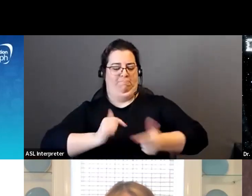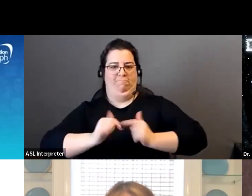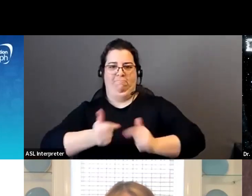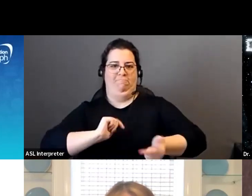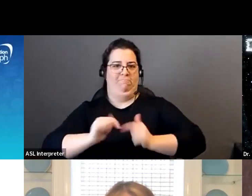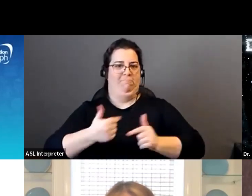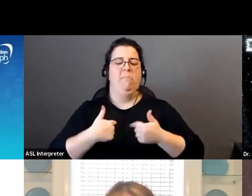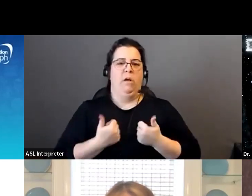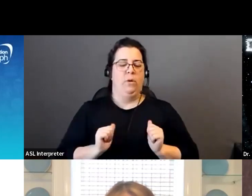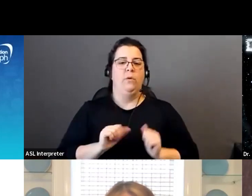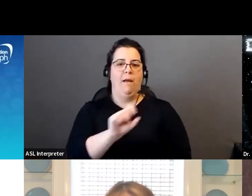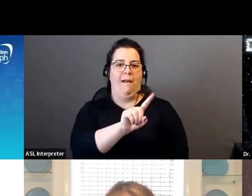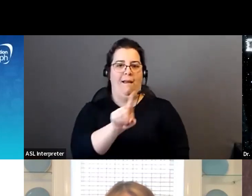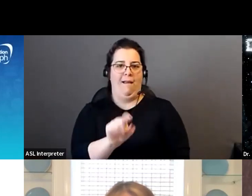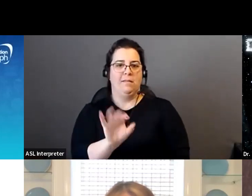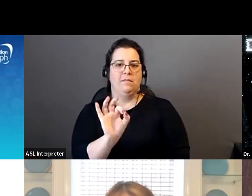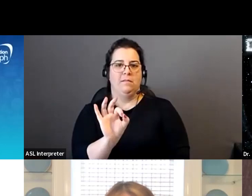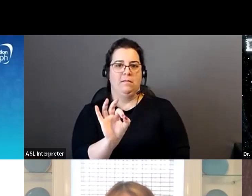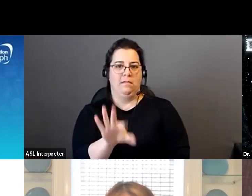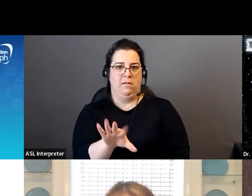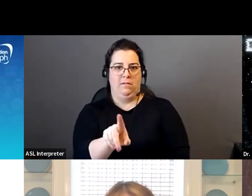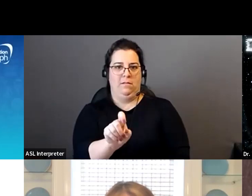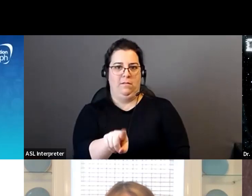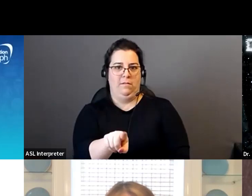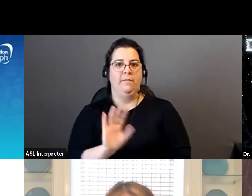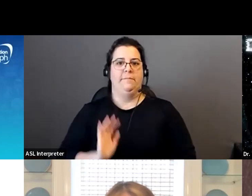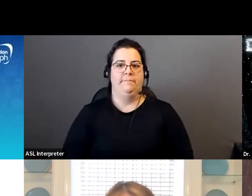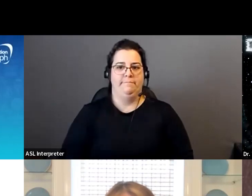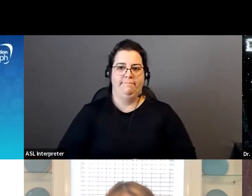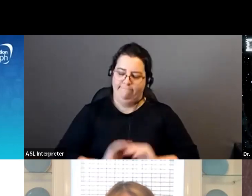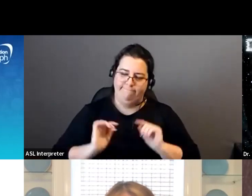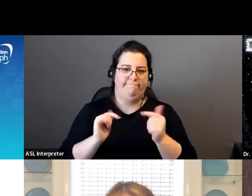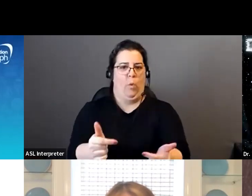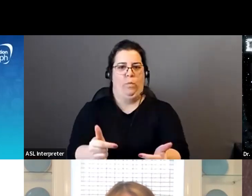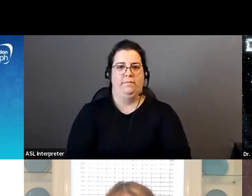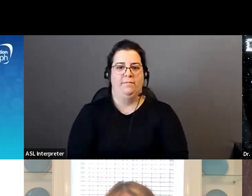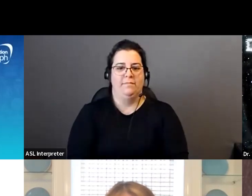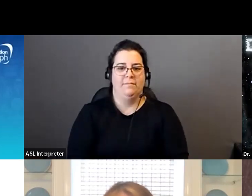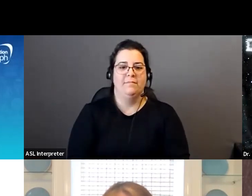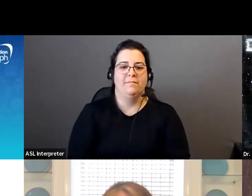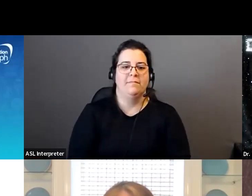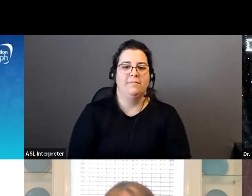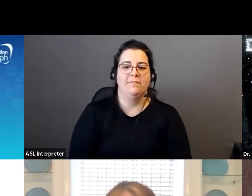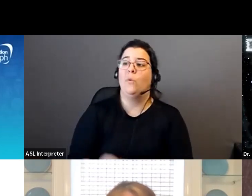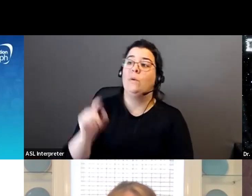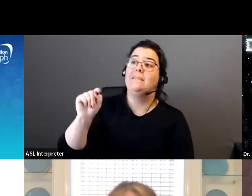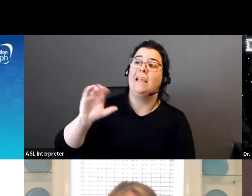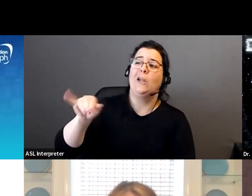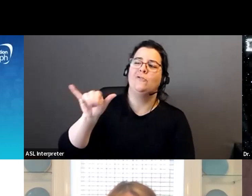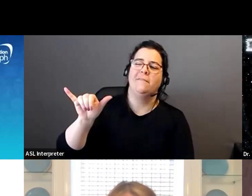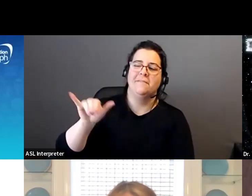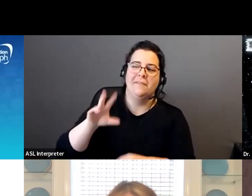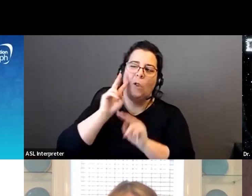stay quiet. Give them the time. Take care, Jay. I hope I hear from you. But yeah, I it's